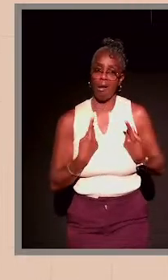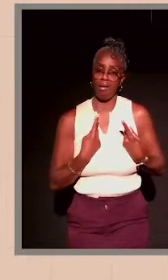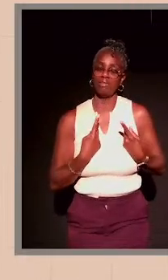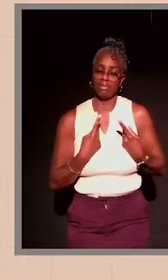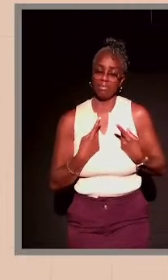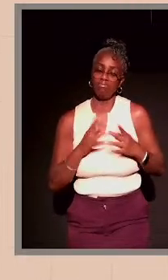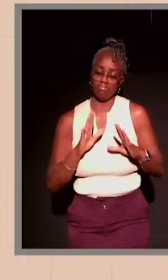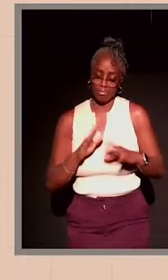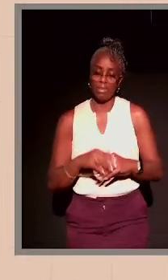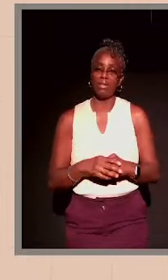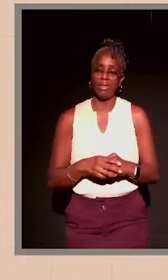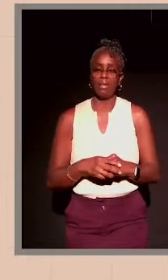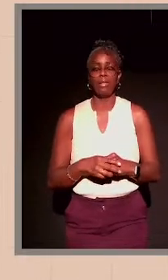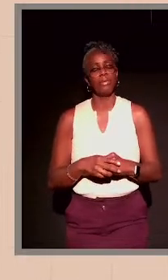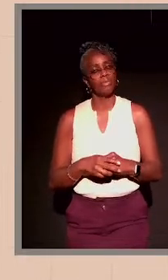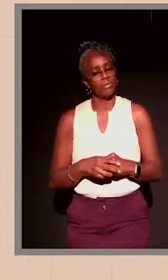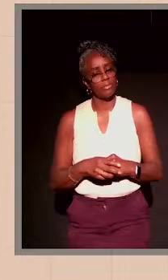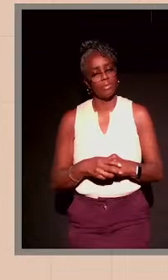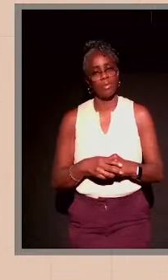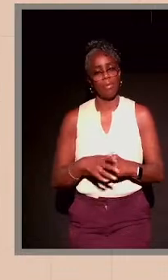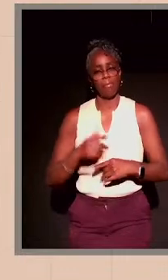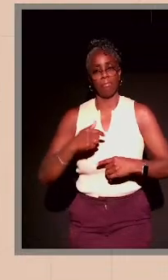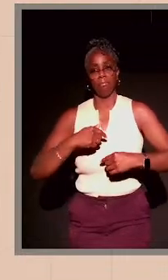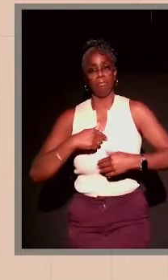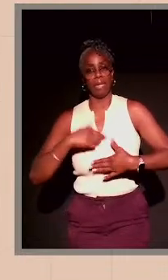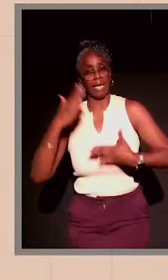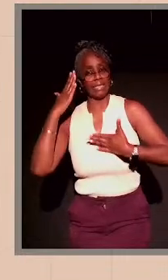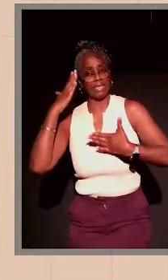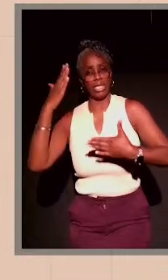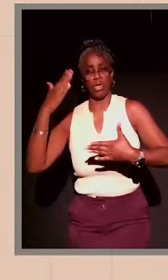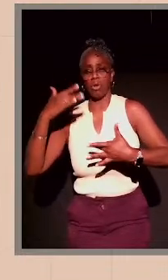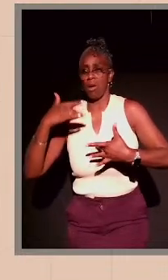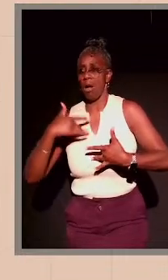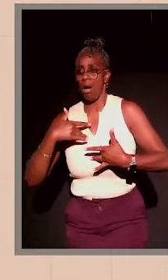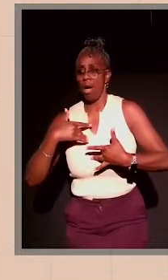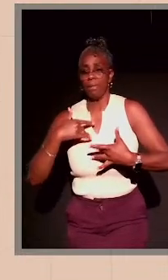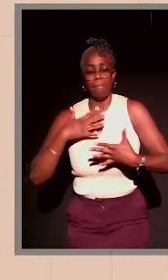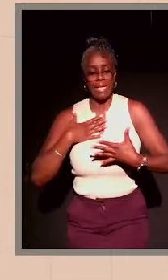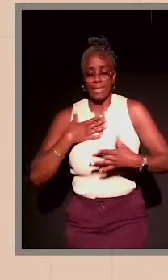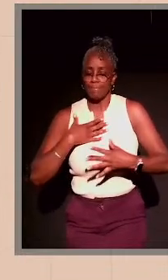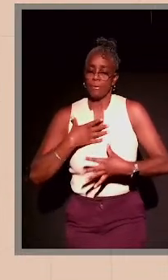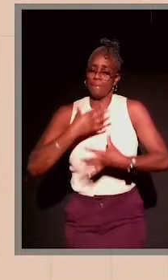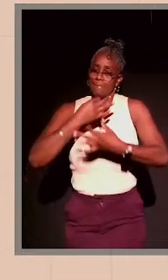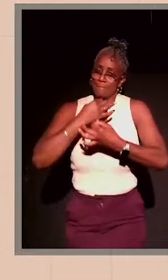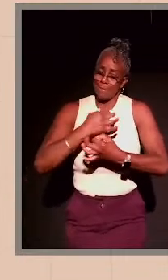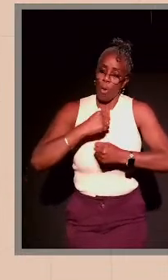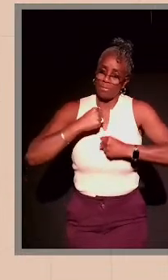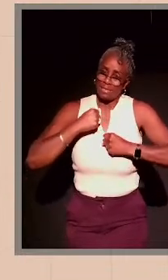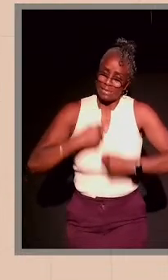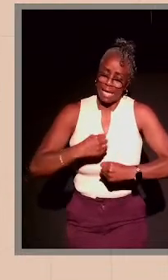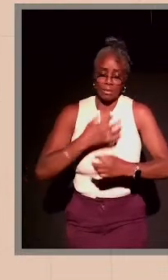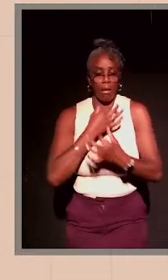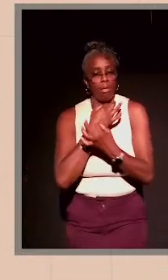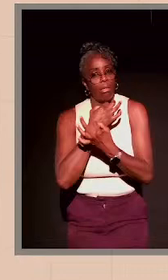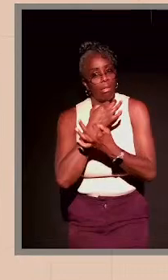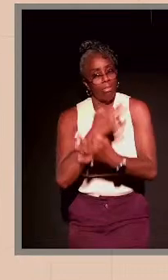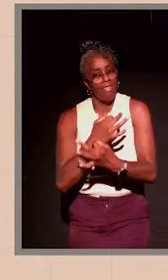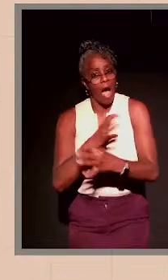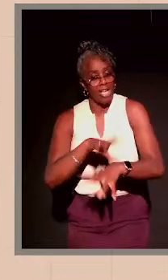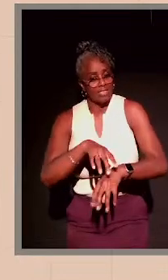And I didn't necessarily know why I was being so obsessive when I started 3 years